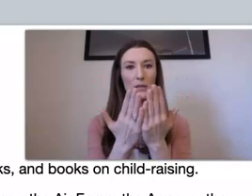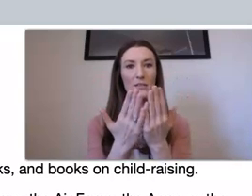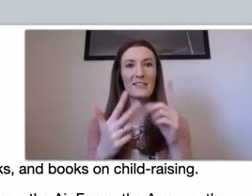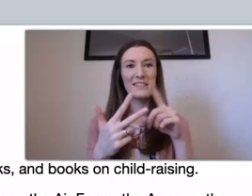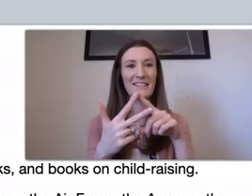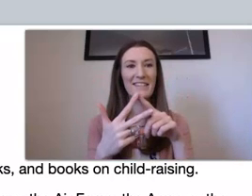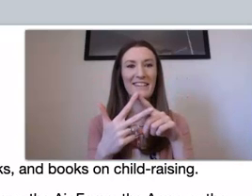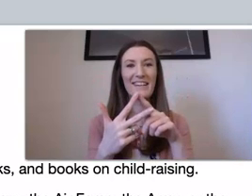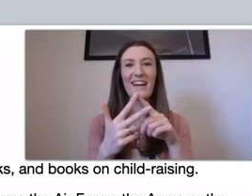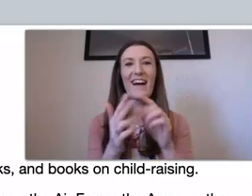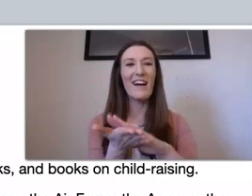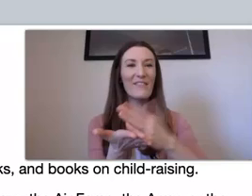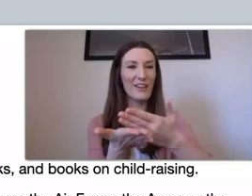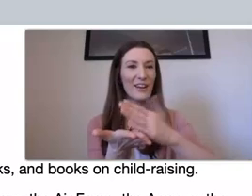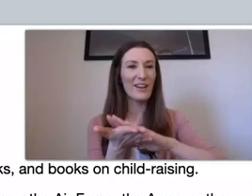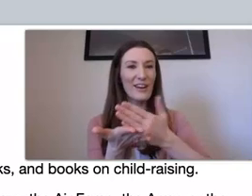Jesus book.